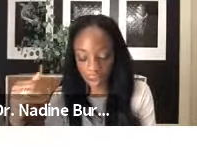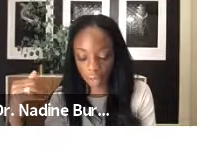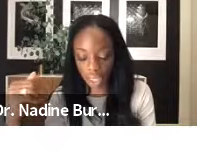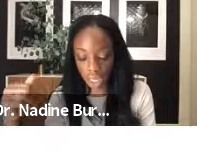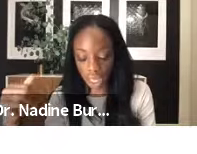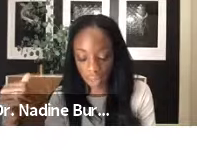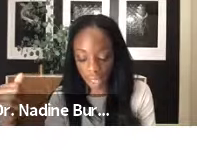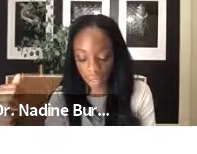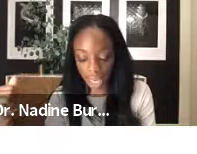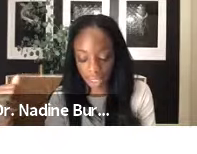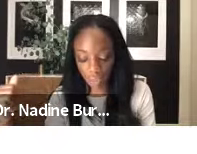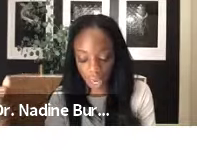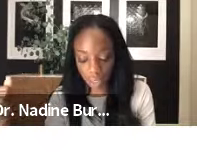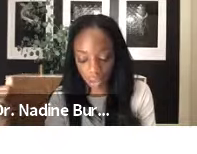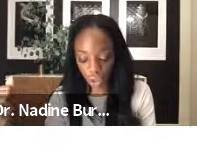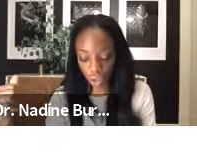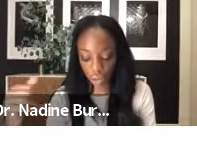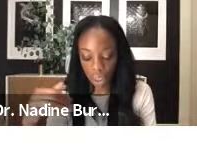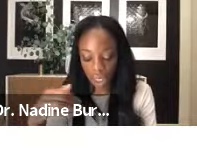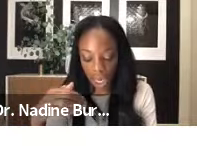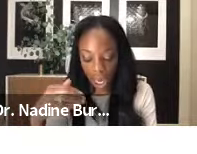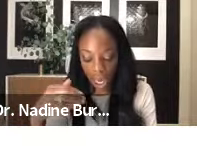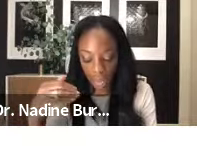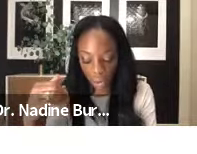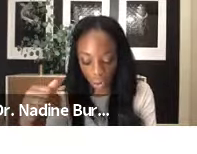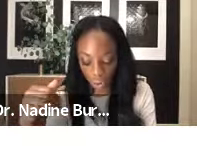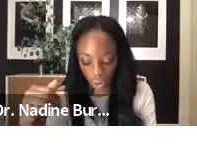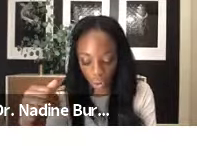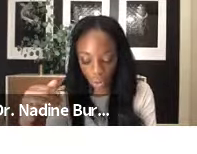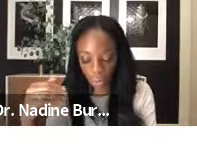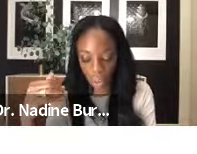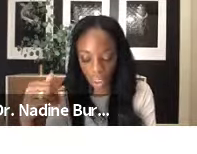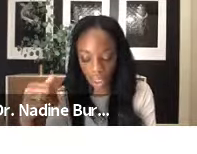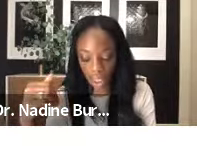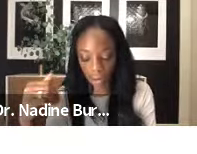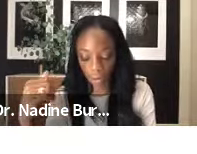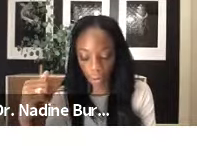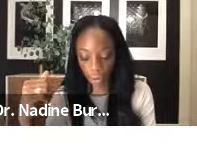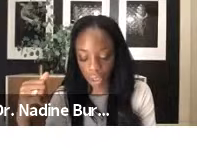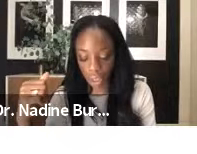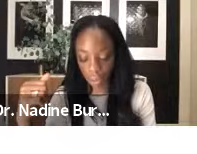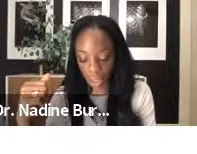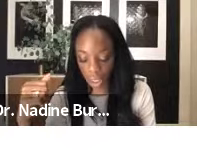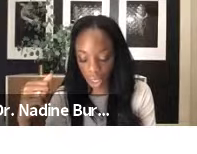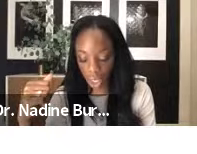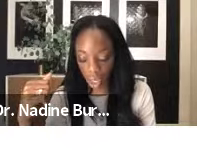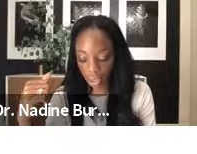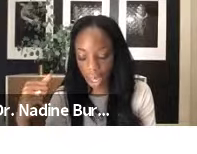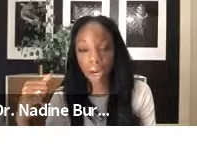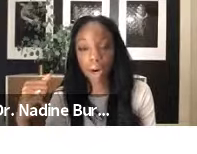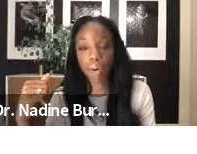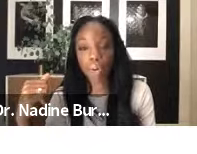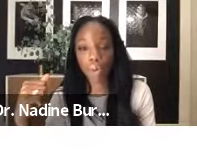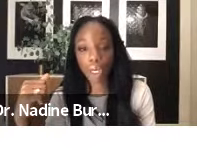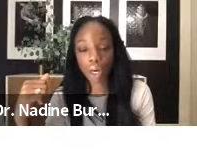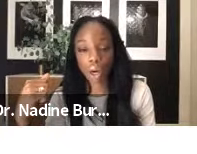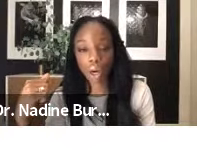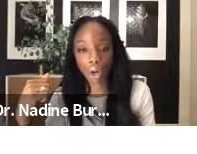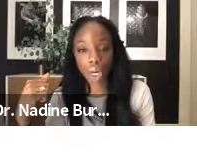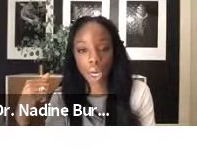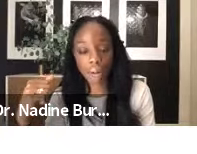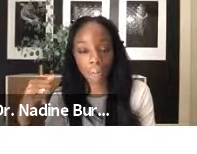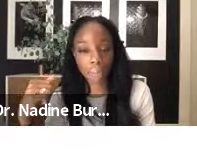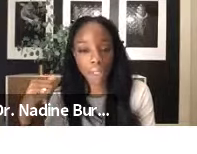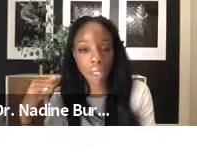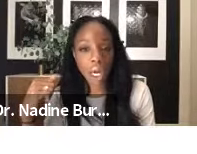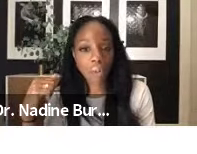we have in that last mile issue. And then also getting further clarity on how we